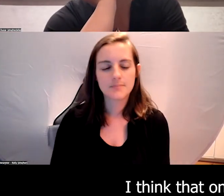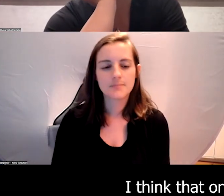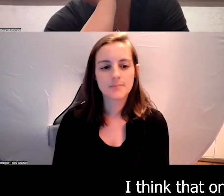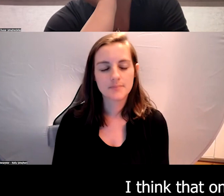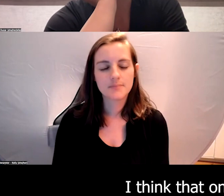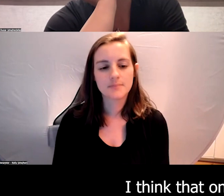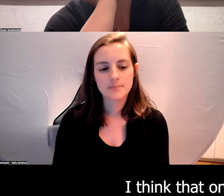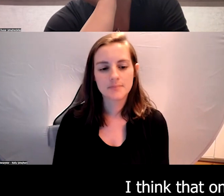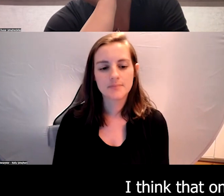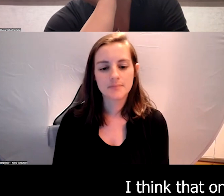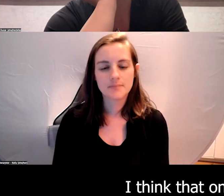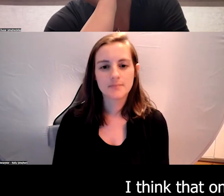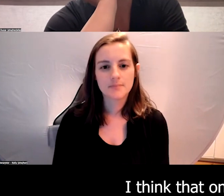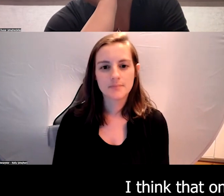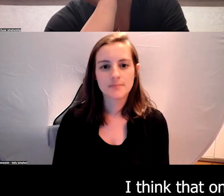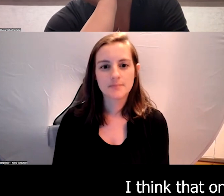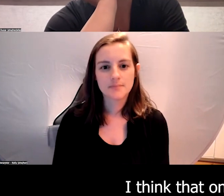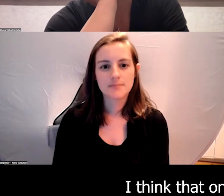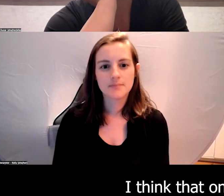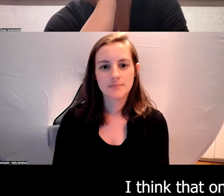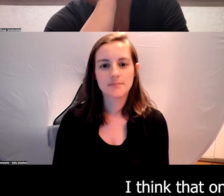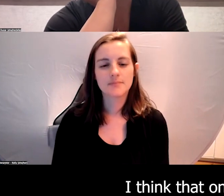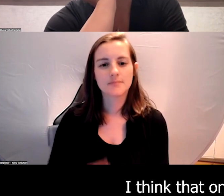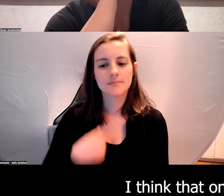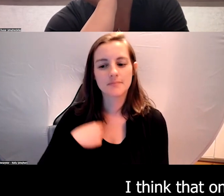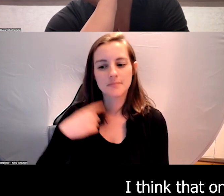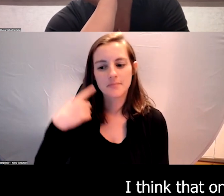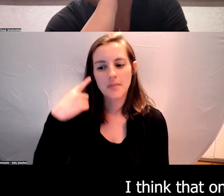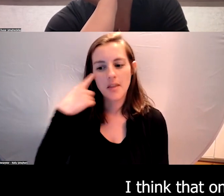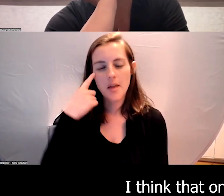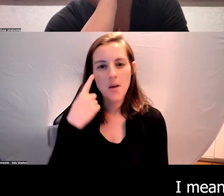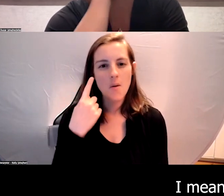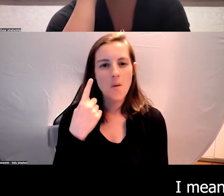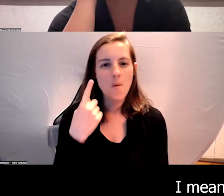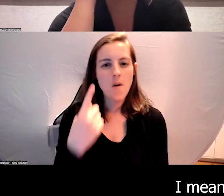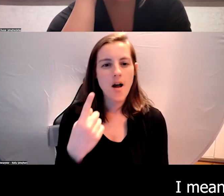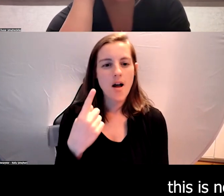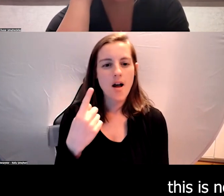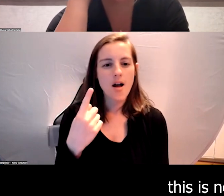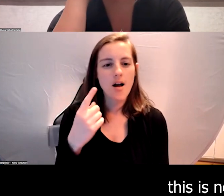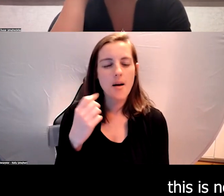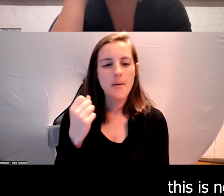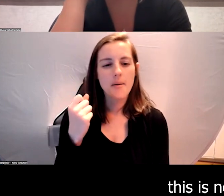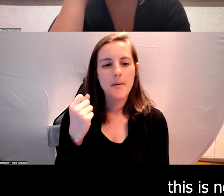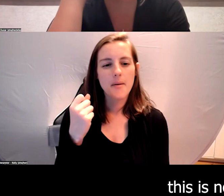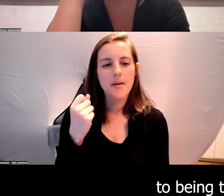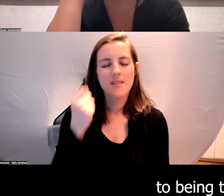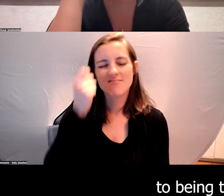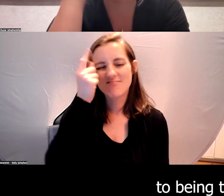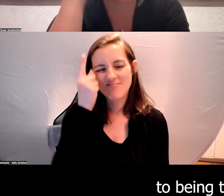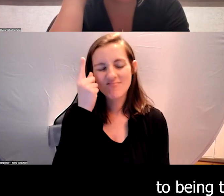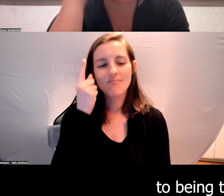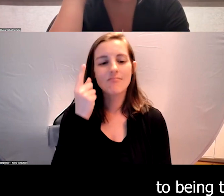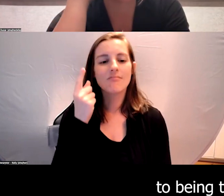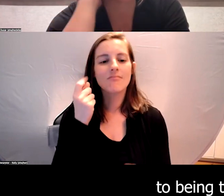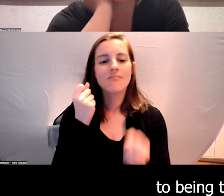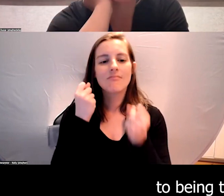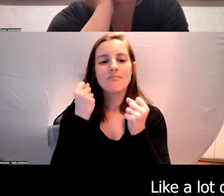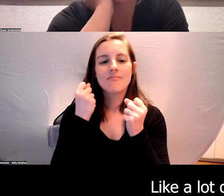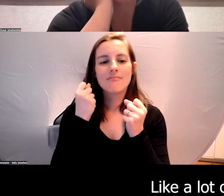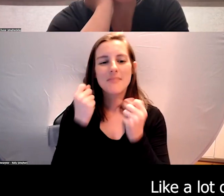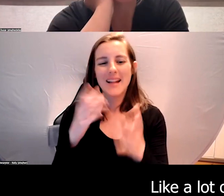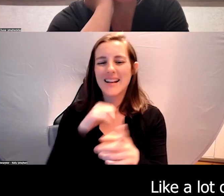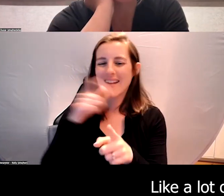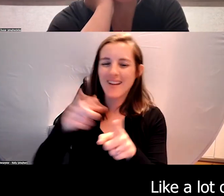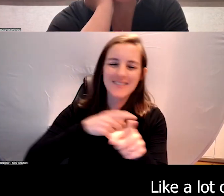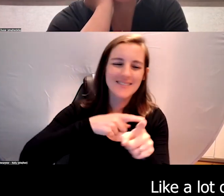I think that one of the most, I mean, a lot of this is not specific to being trans, right?